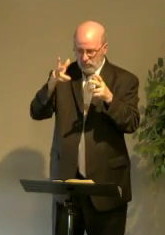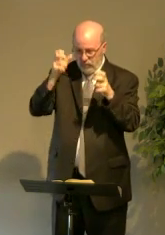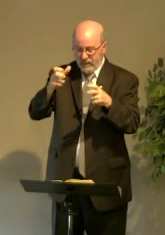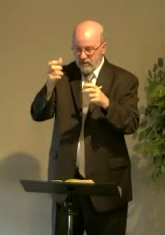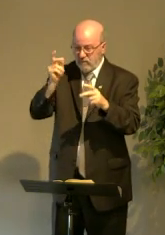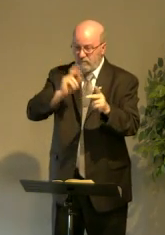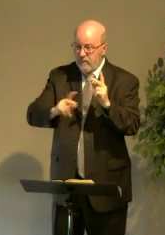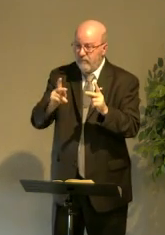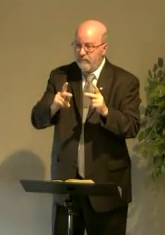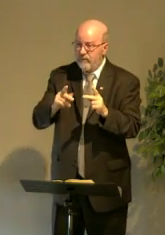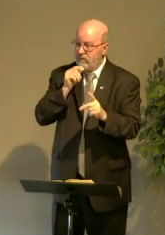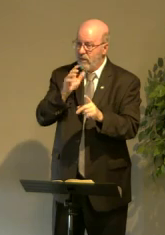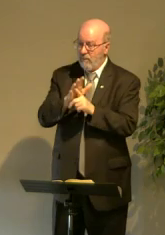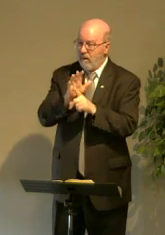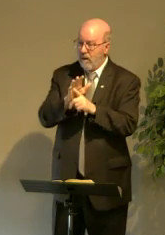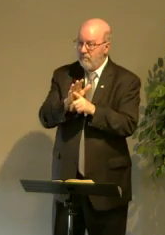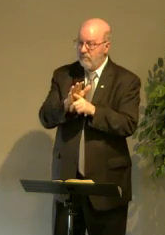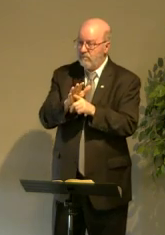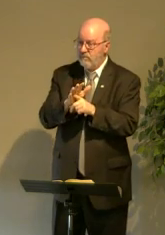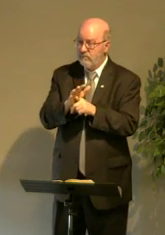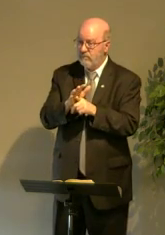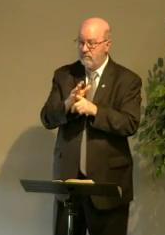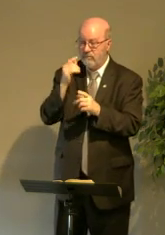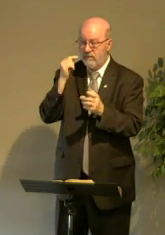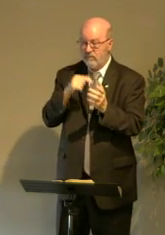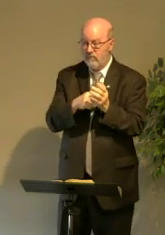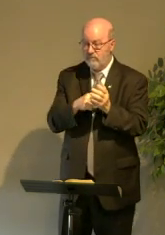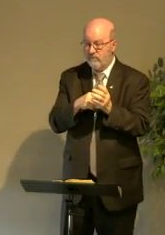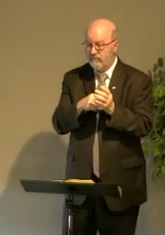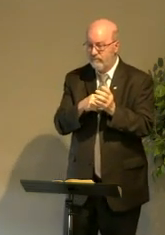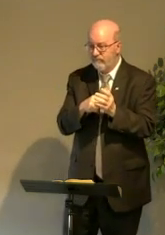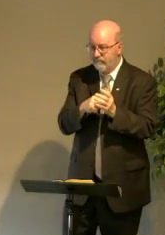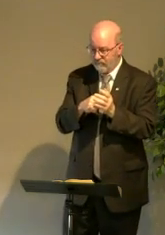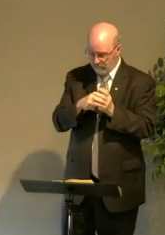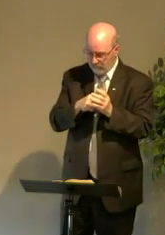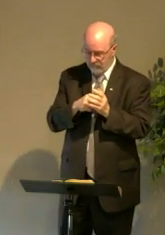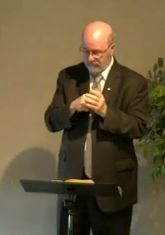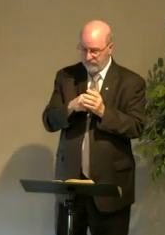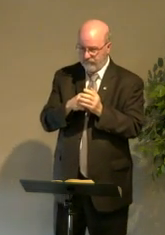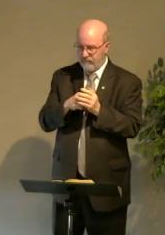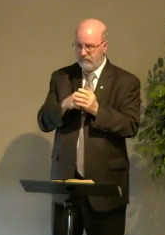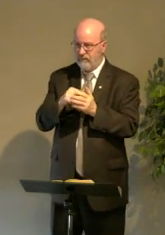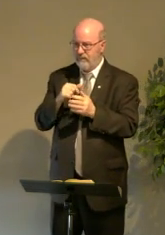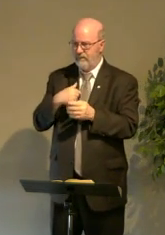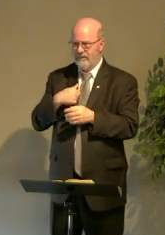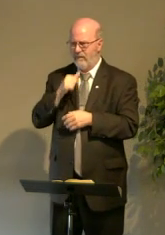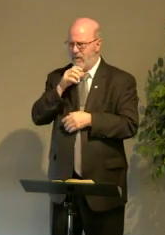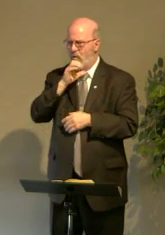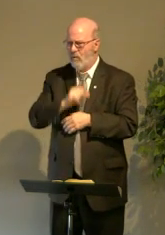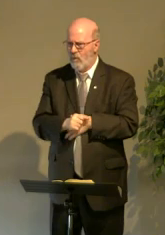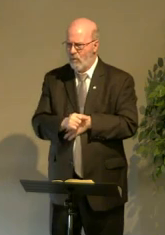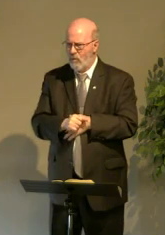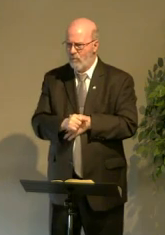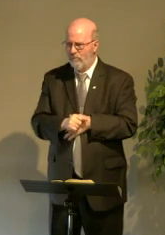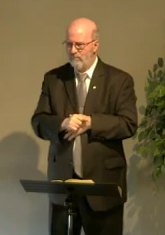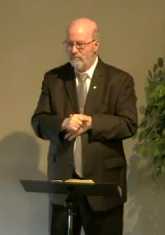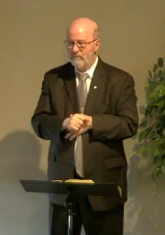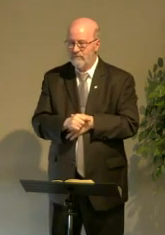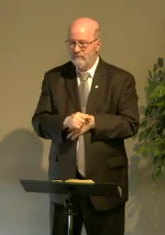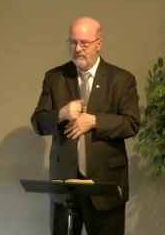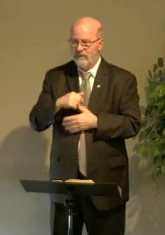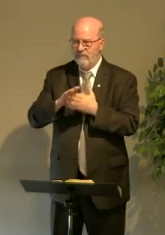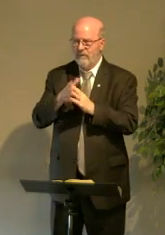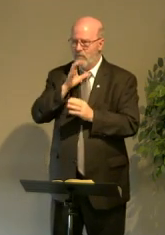of man. And as I said, it's not a popular doctrine. I've noticed, and I'm not super old. Some of you are thinking, you're not old at all. I